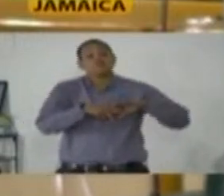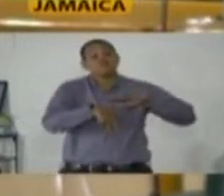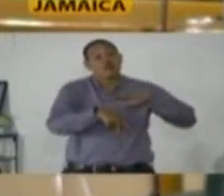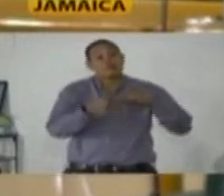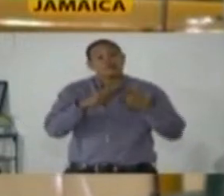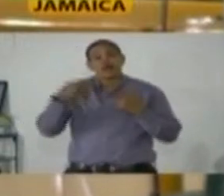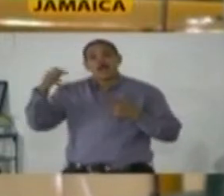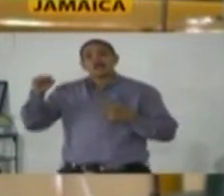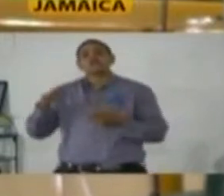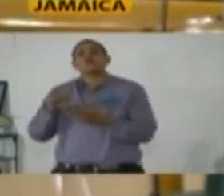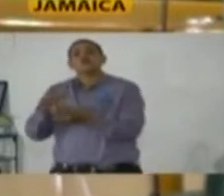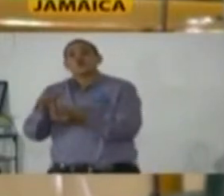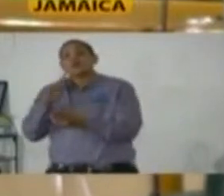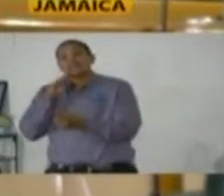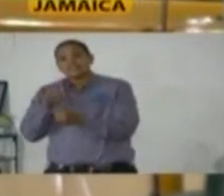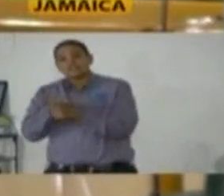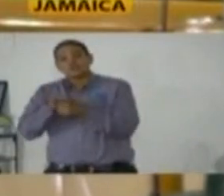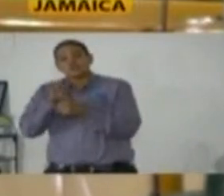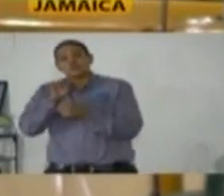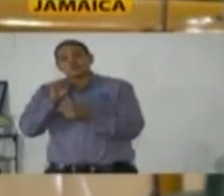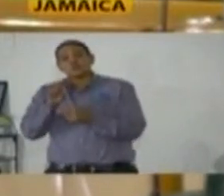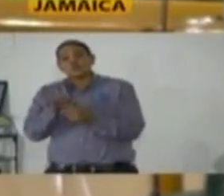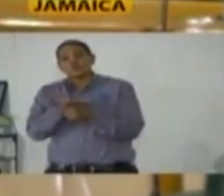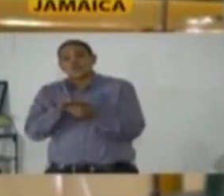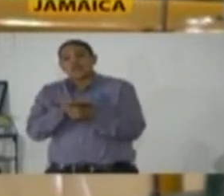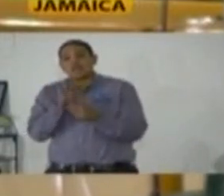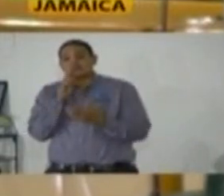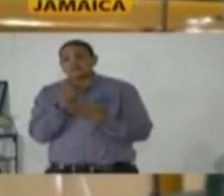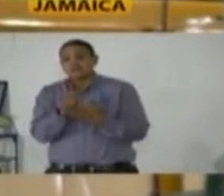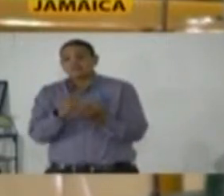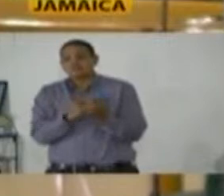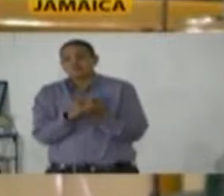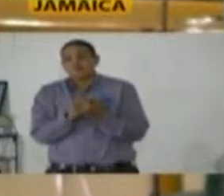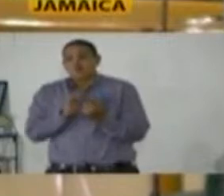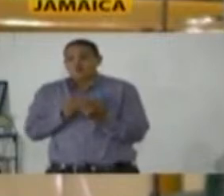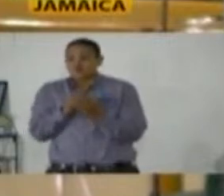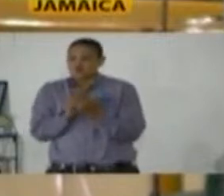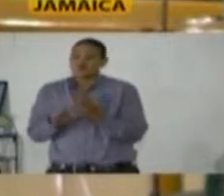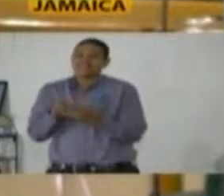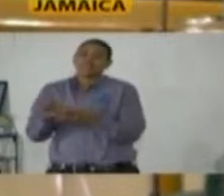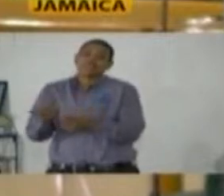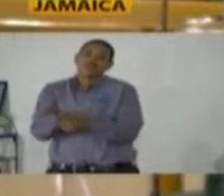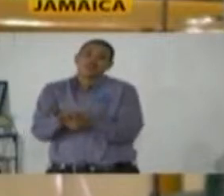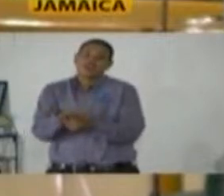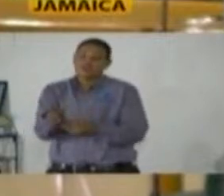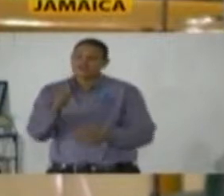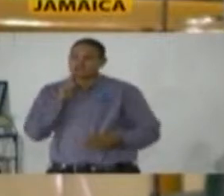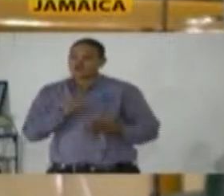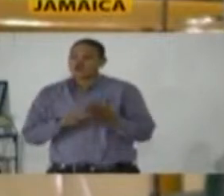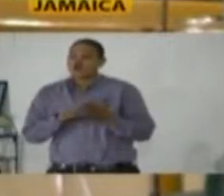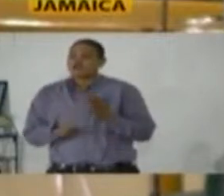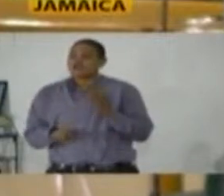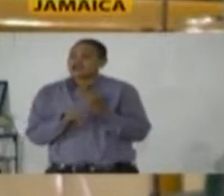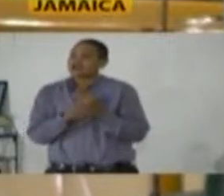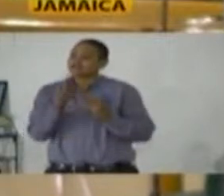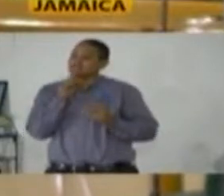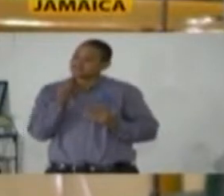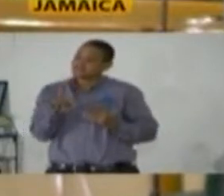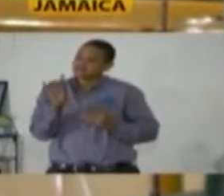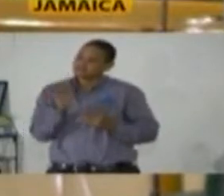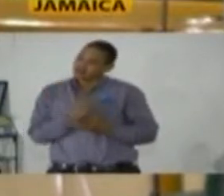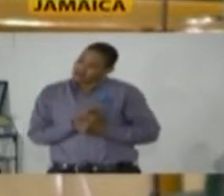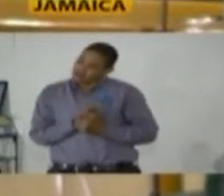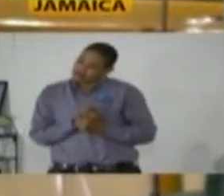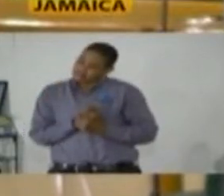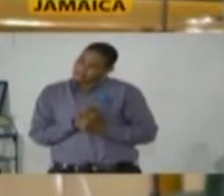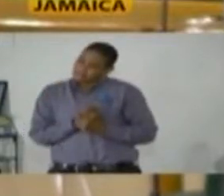which require intervention measures due to the behavior of some of our students. The audit also revealed that 5 uniform youth